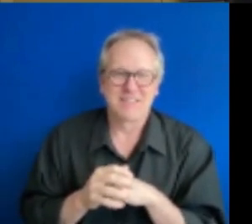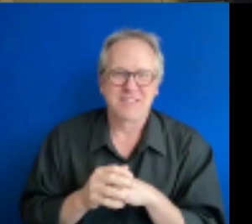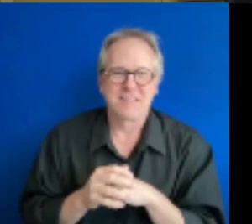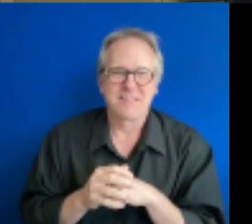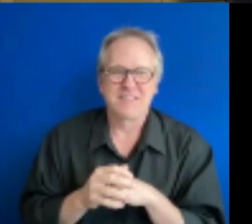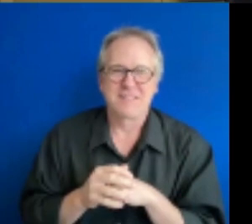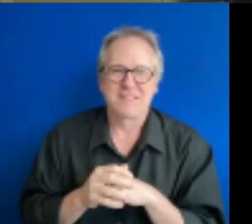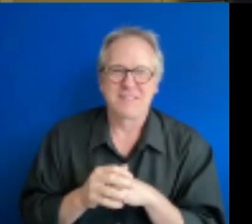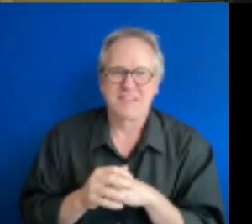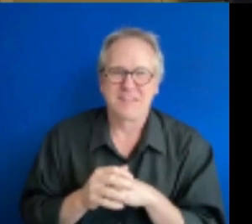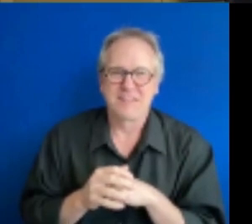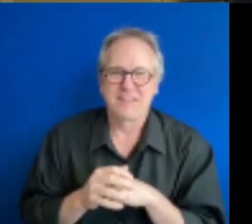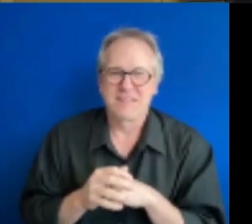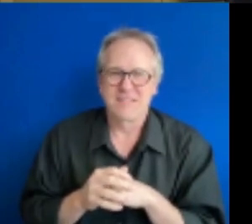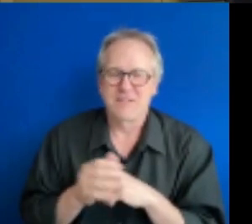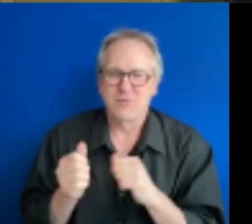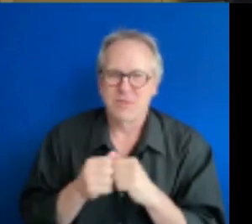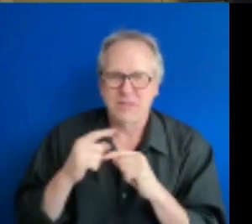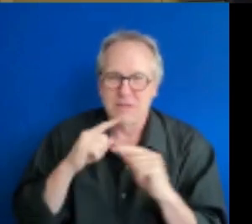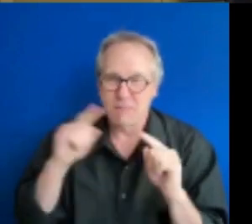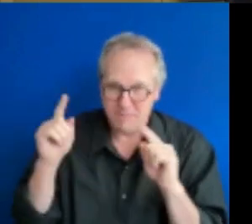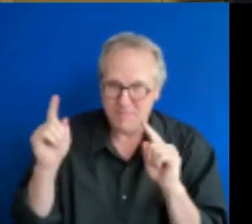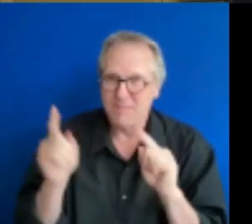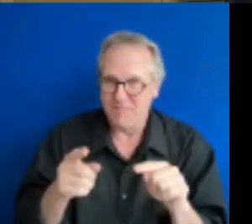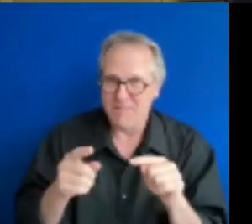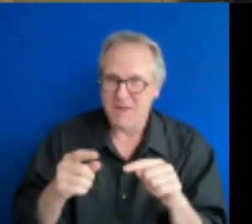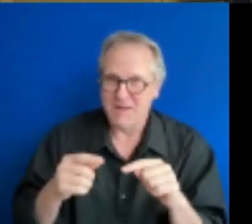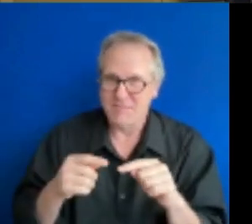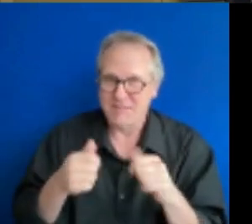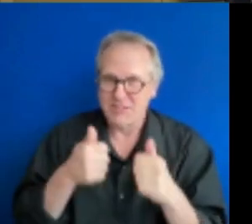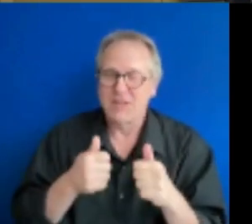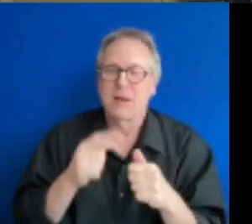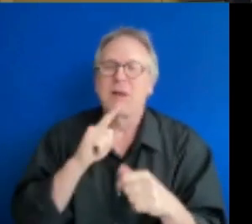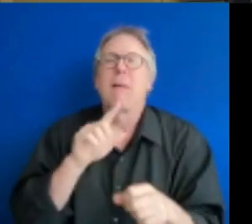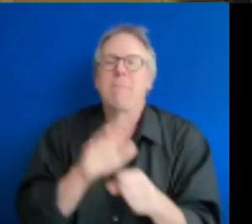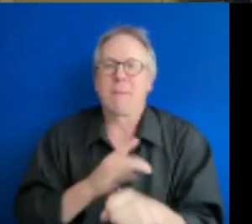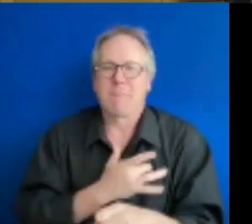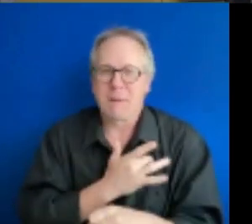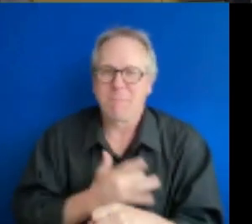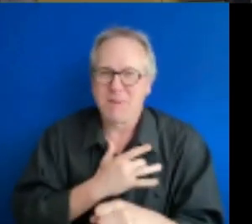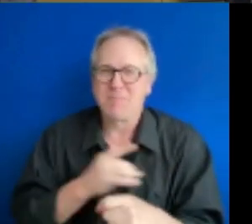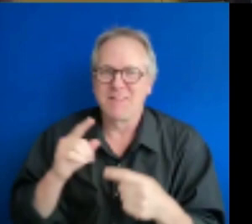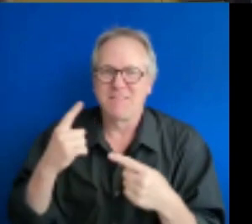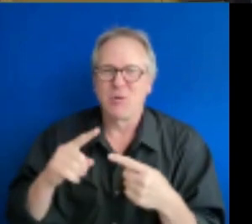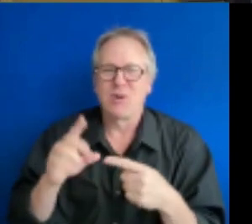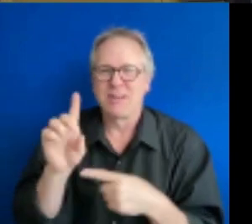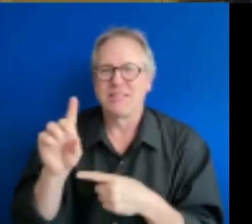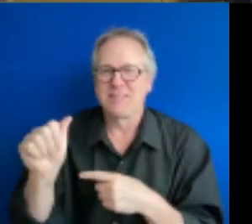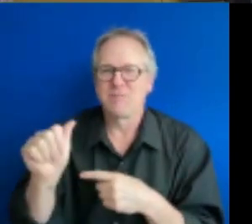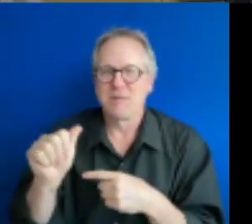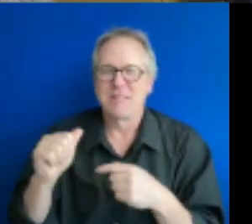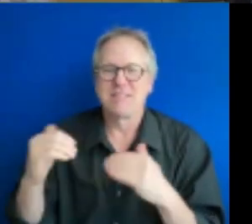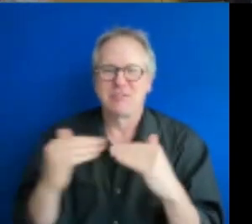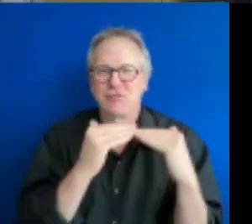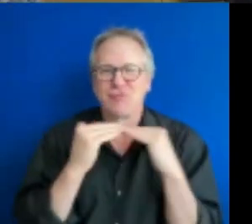justice. As a commandment to disability, commitment to disability justice. Or a